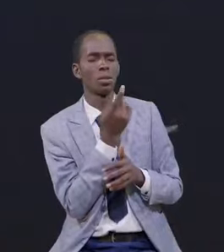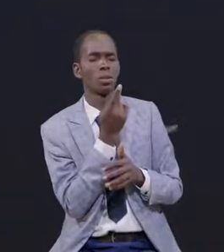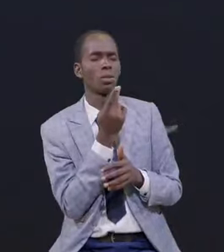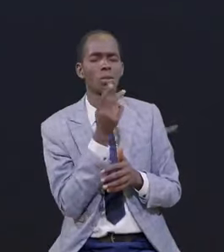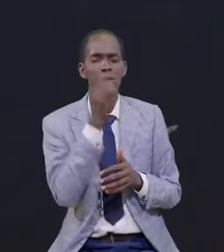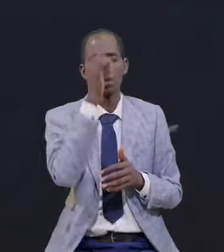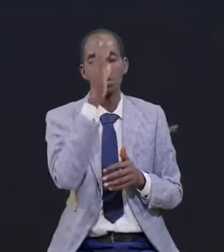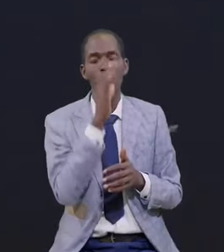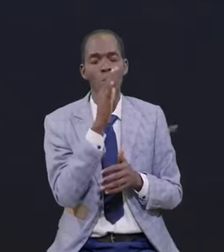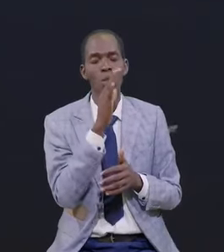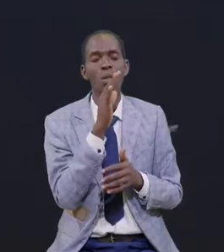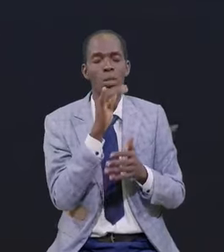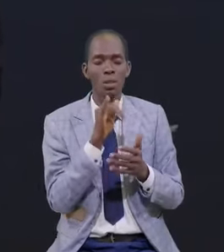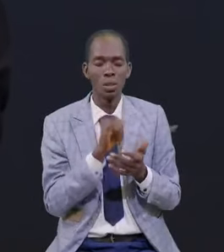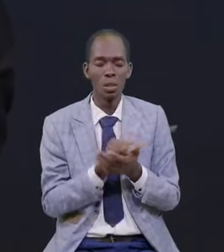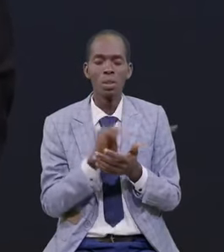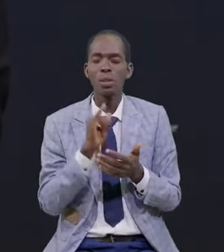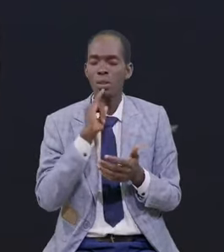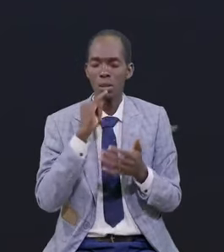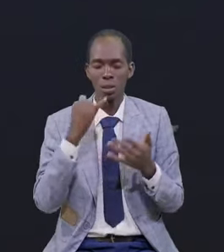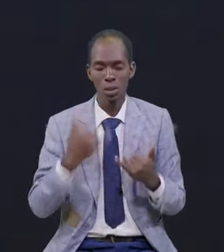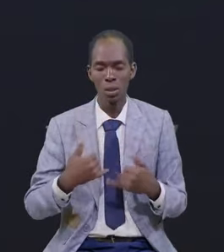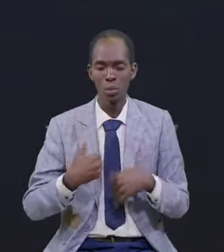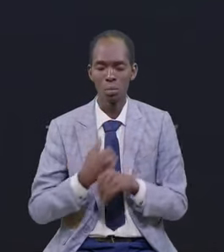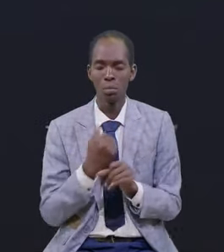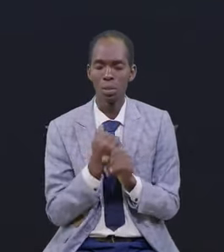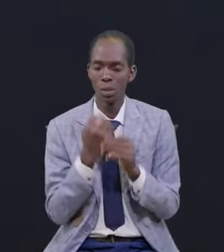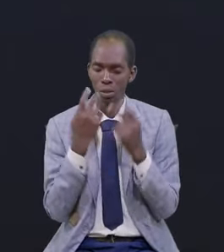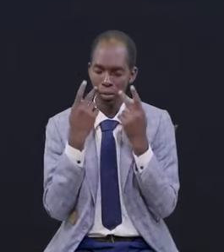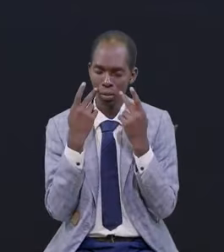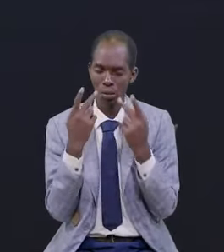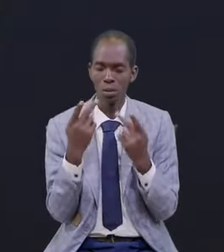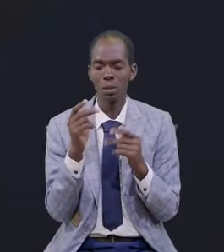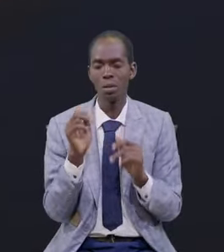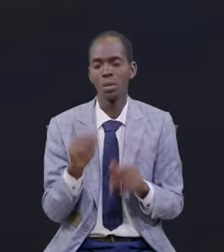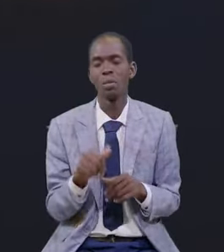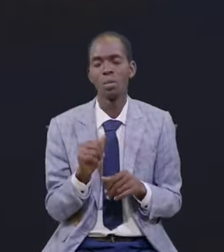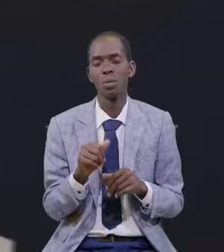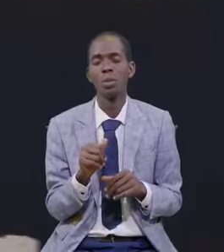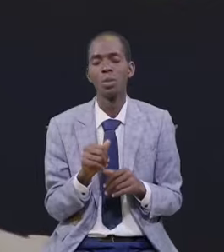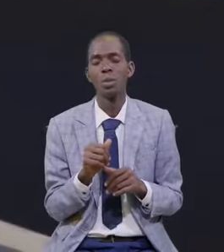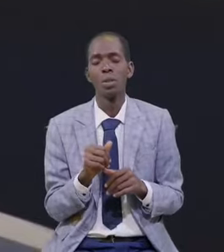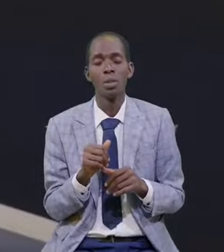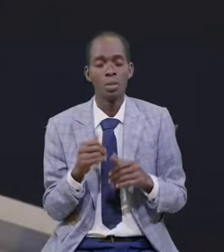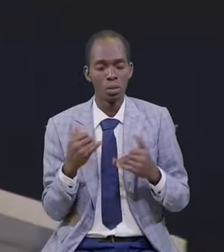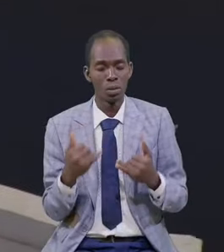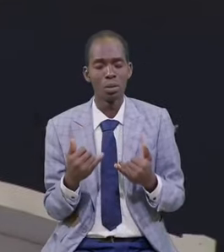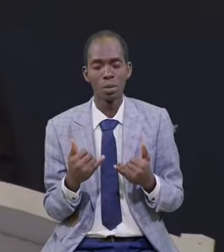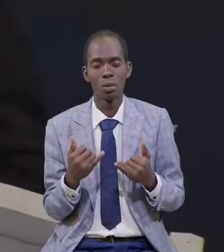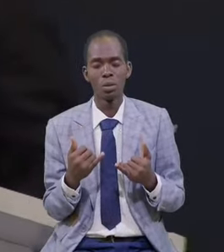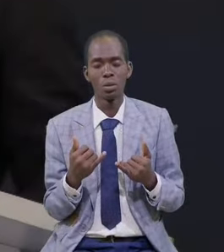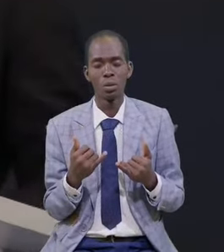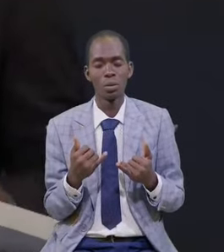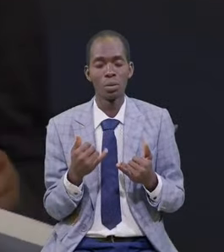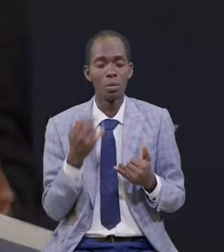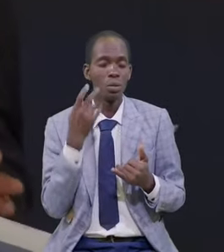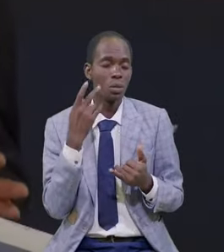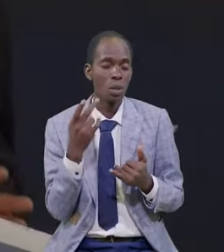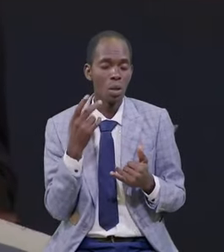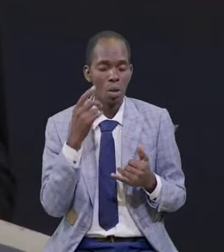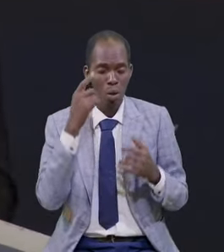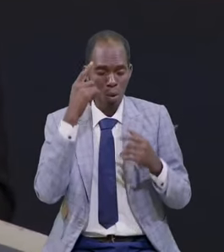souls in supplication that's the final aspect of our prayer Moses saw